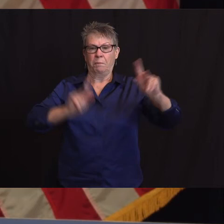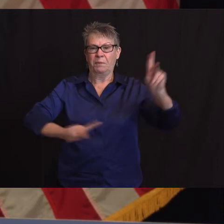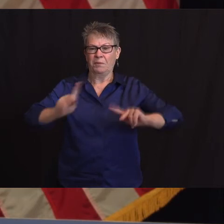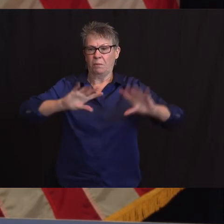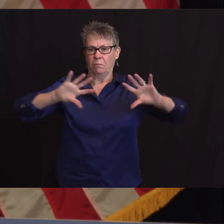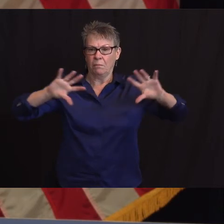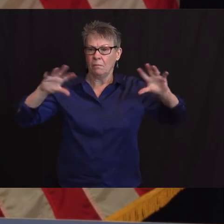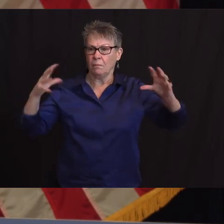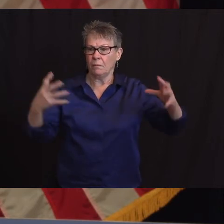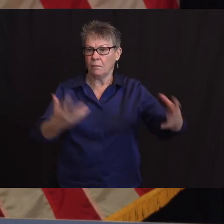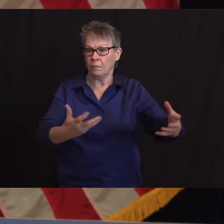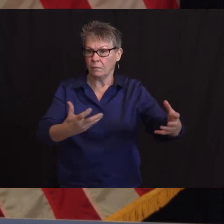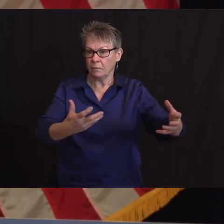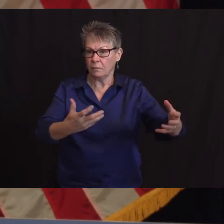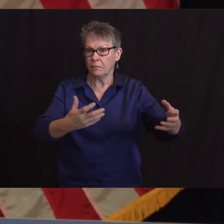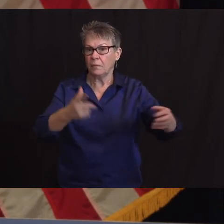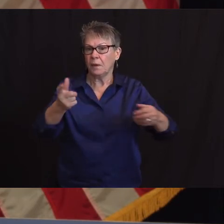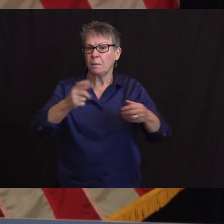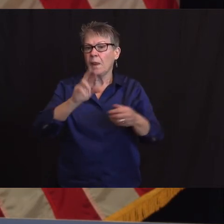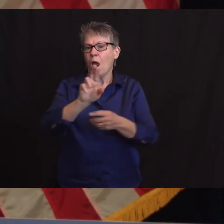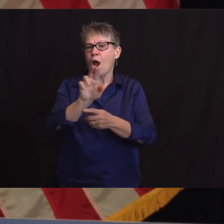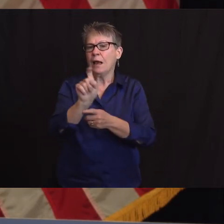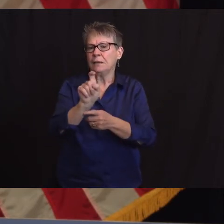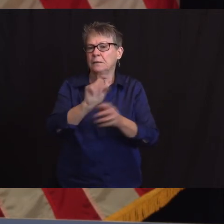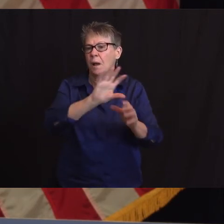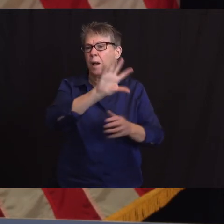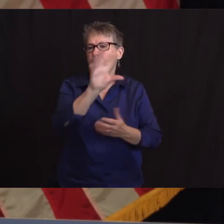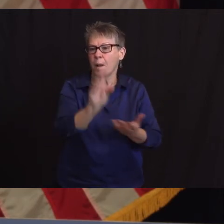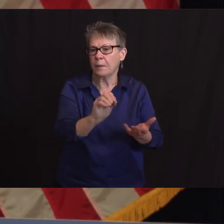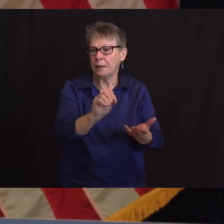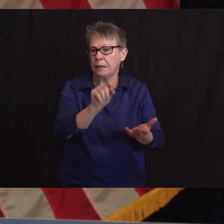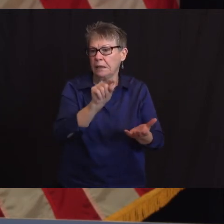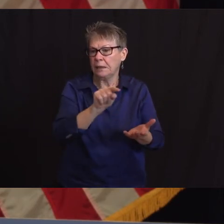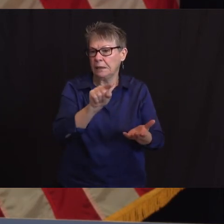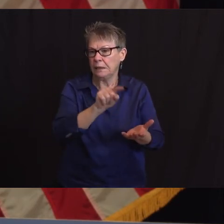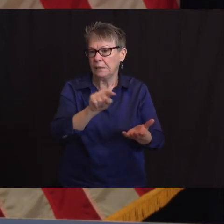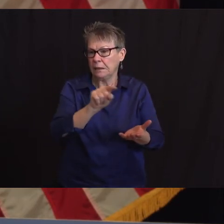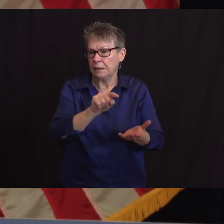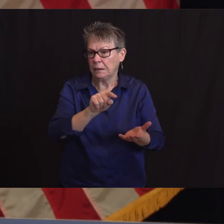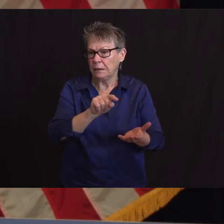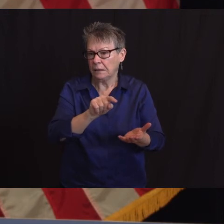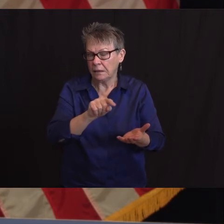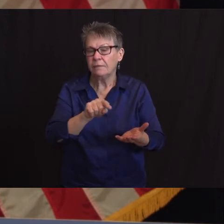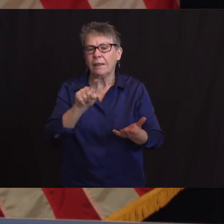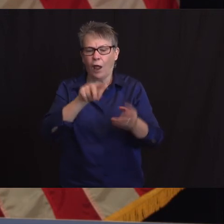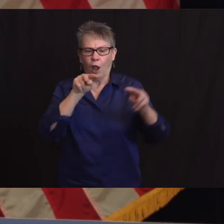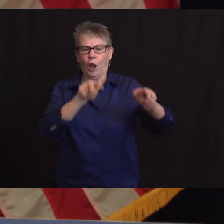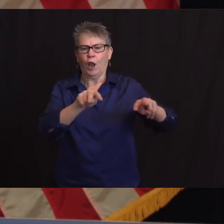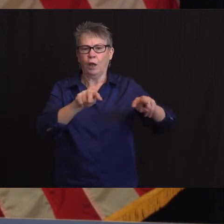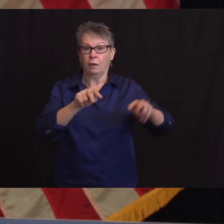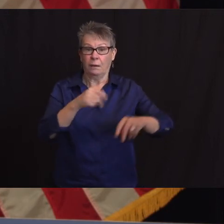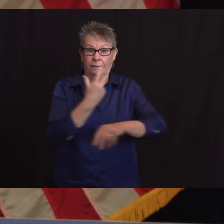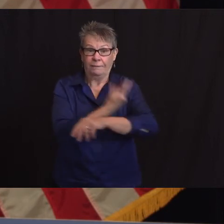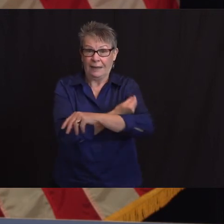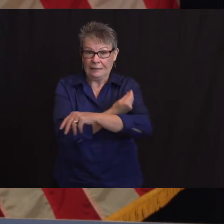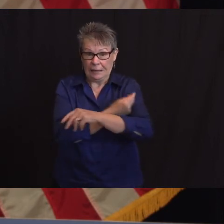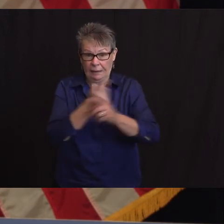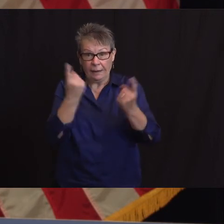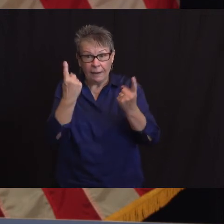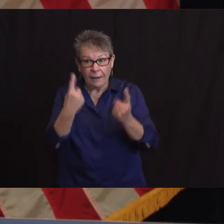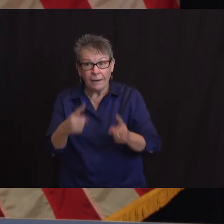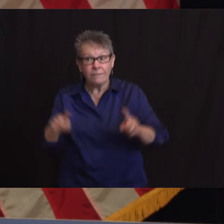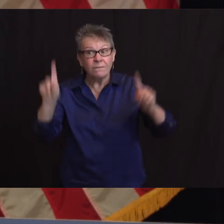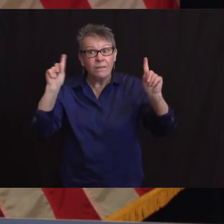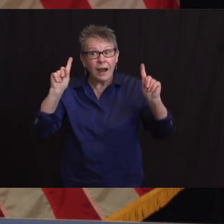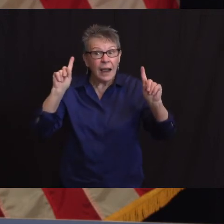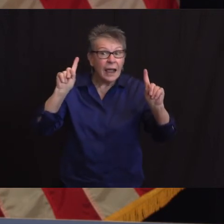still consistently looking at vaccine effectiveness. That's monitoring how well the vaccine works in real life